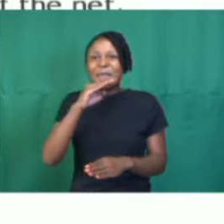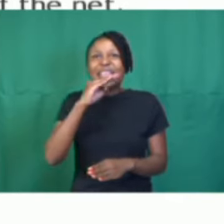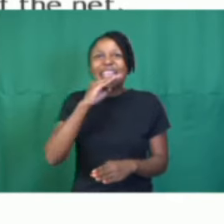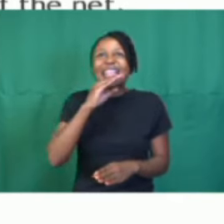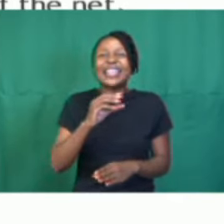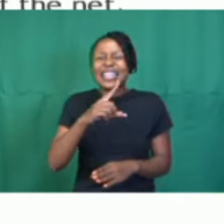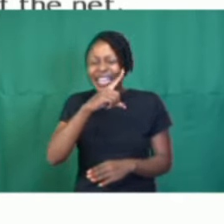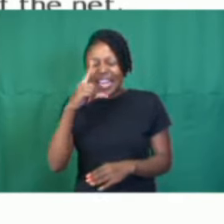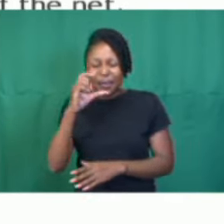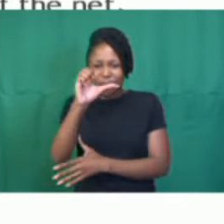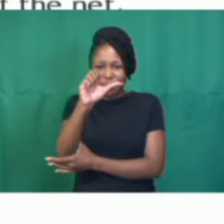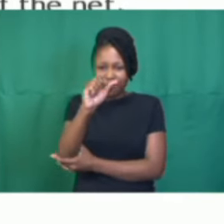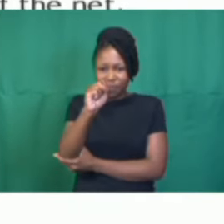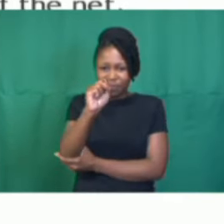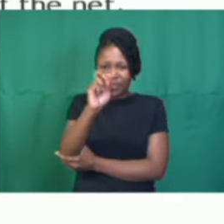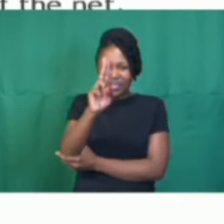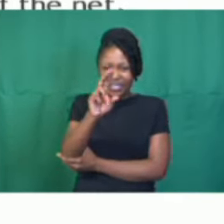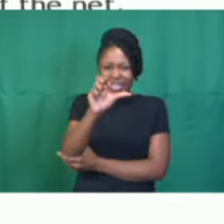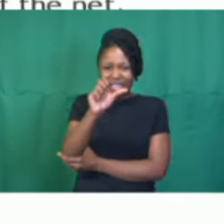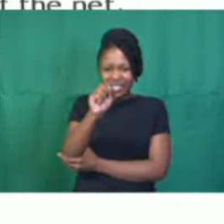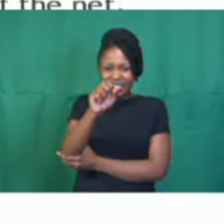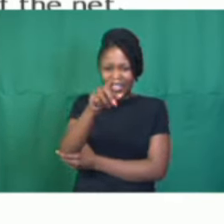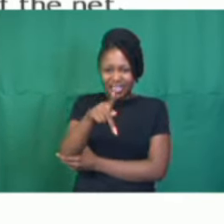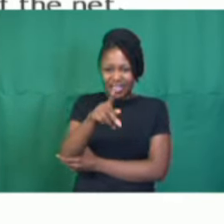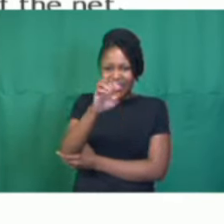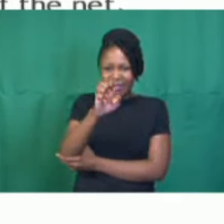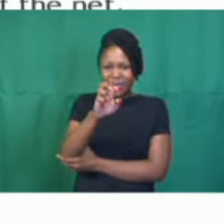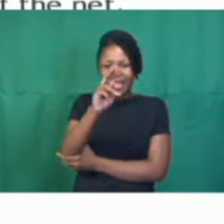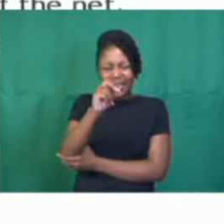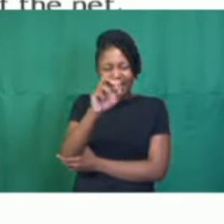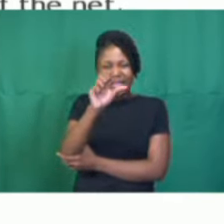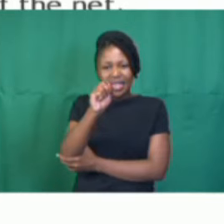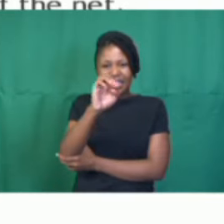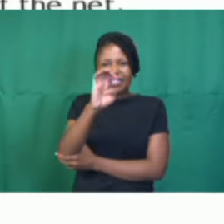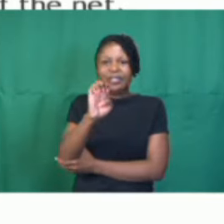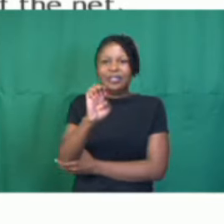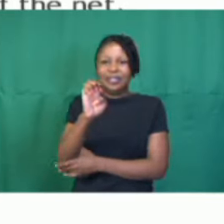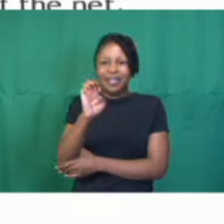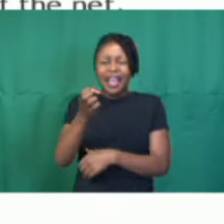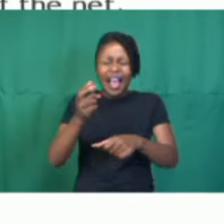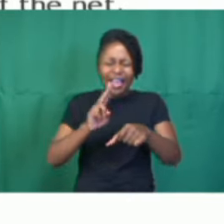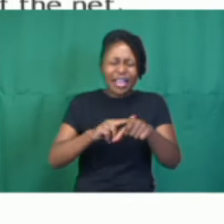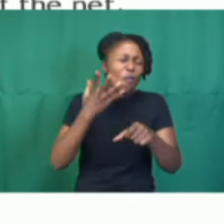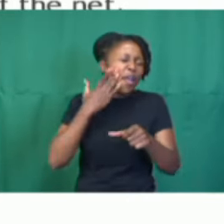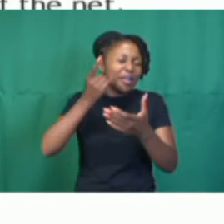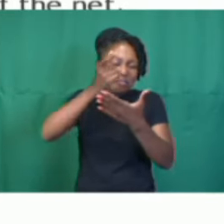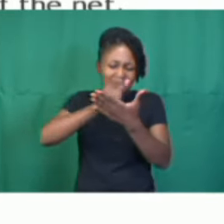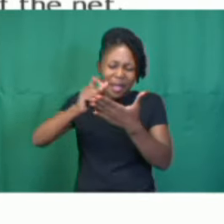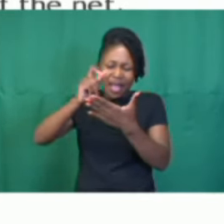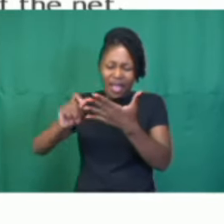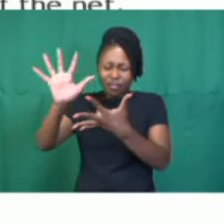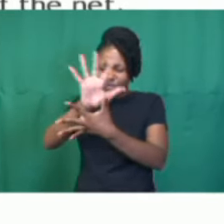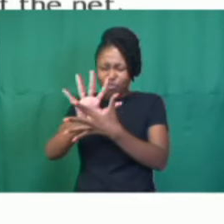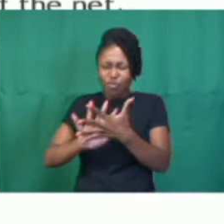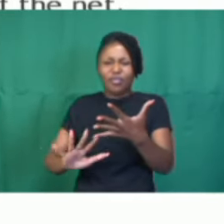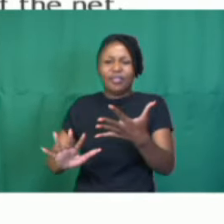suspense. We usually advise learners not to give away their stories only too soon, because at times when you